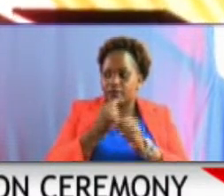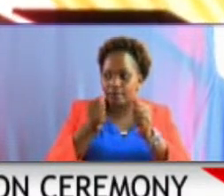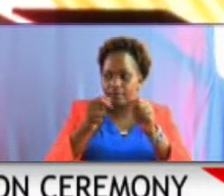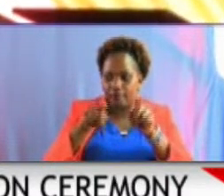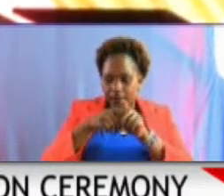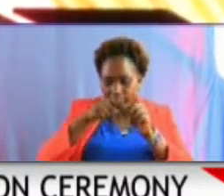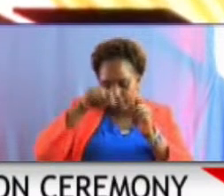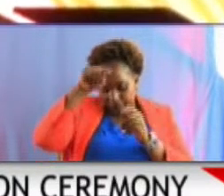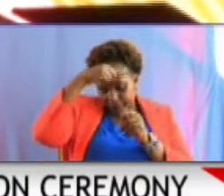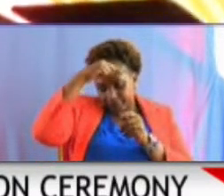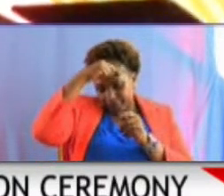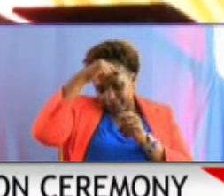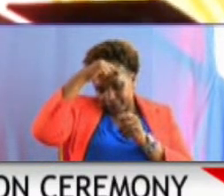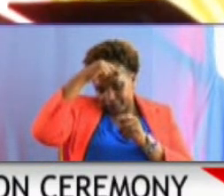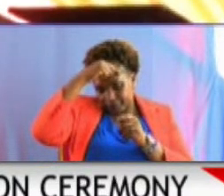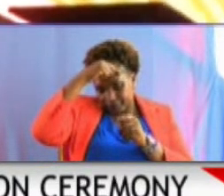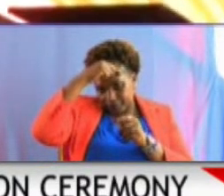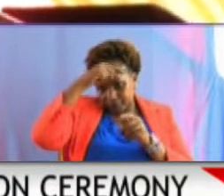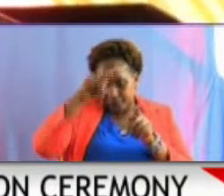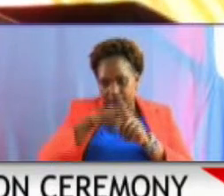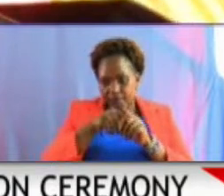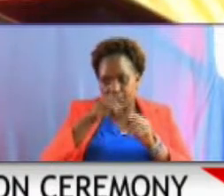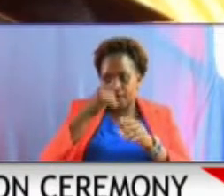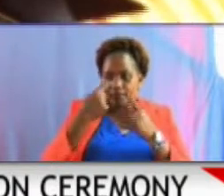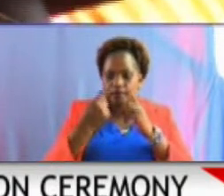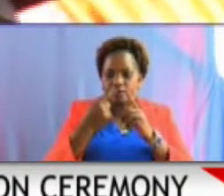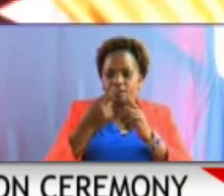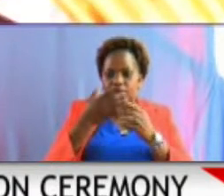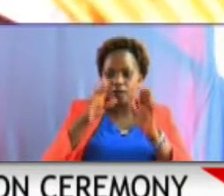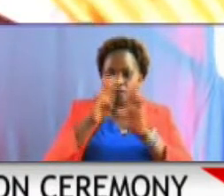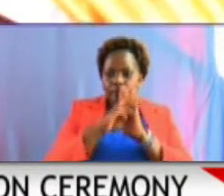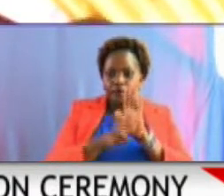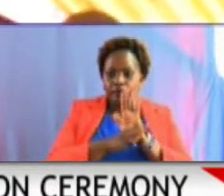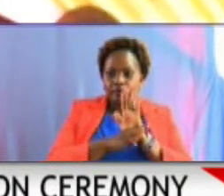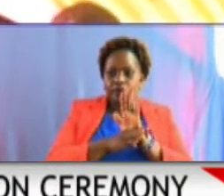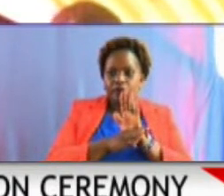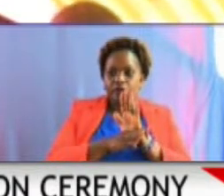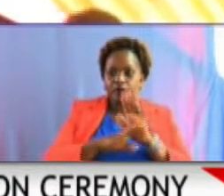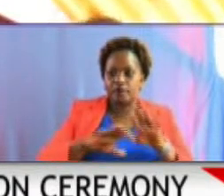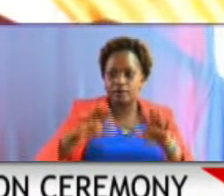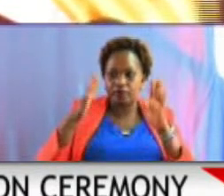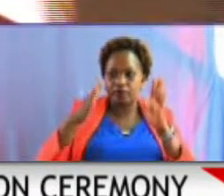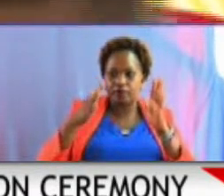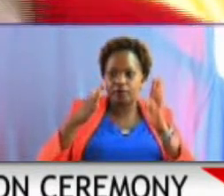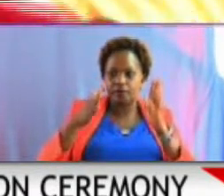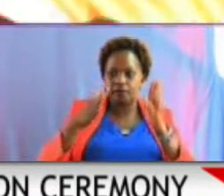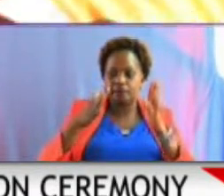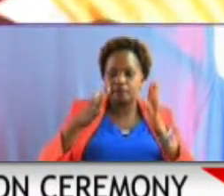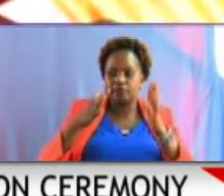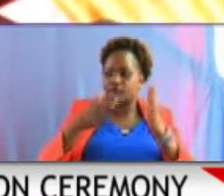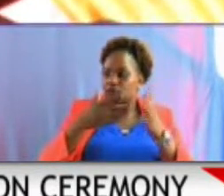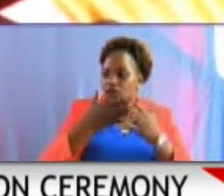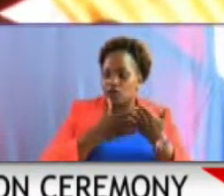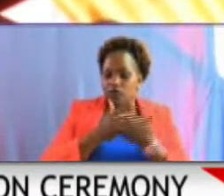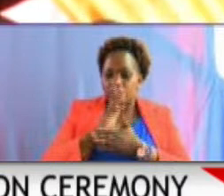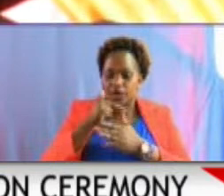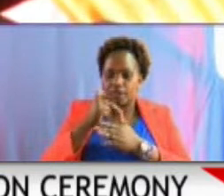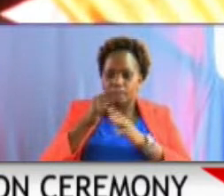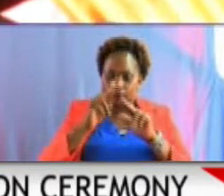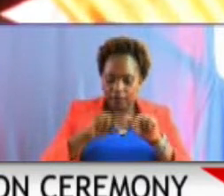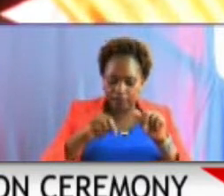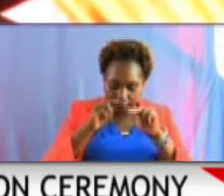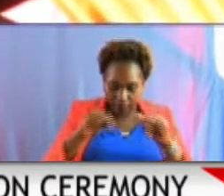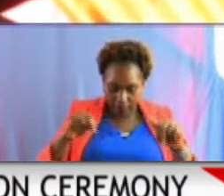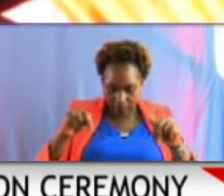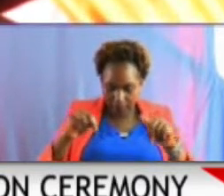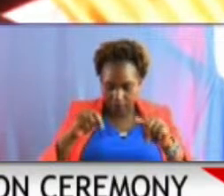graduates. I join the speakers before me in congratulating the graduates who are set to receive